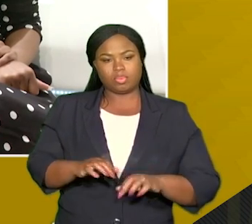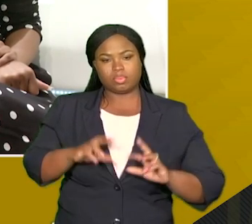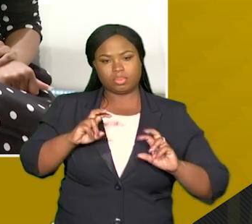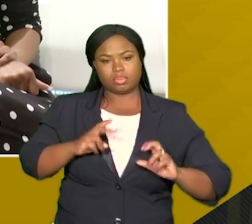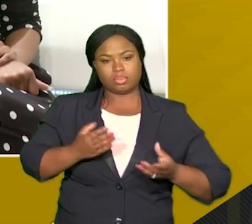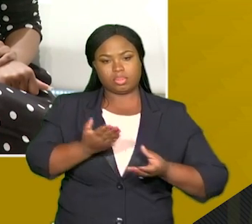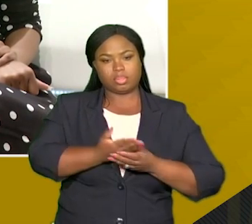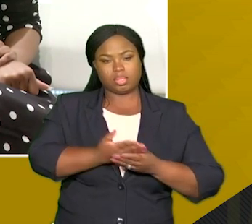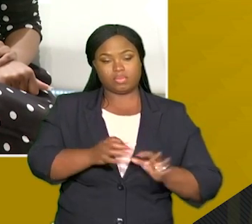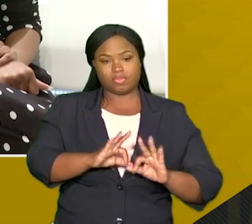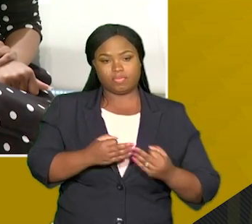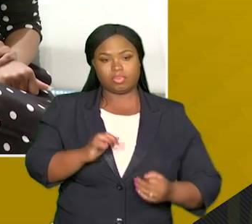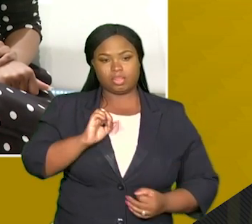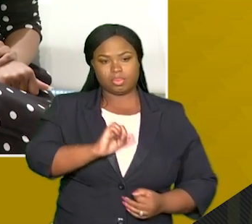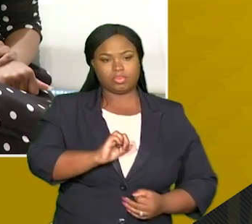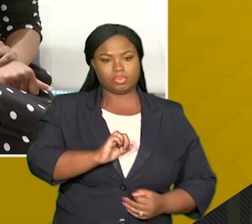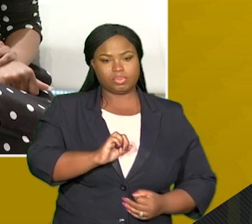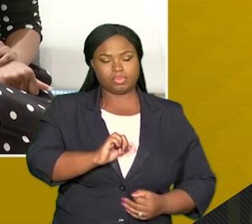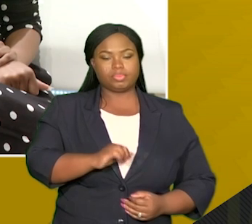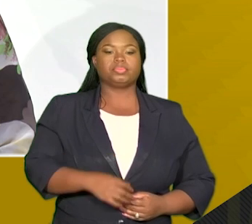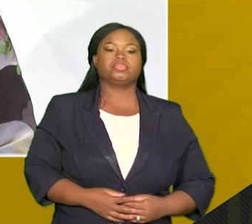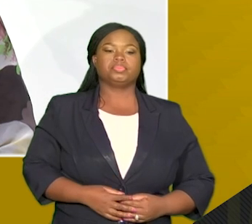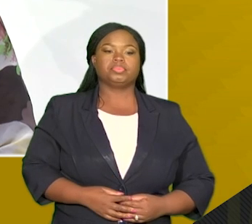to the family, particularly the injured member.